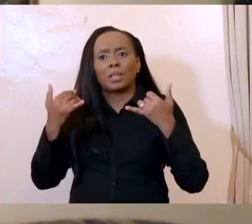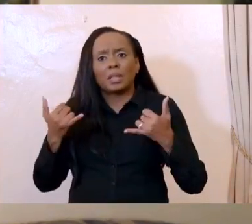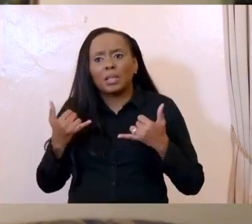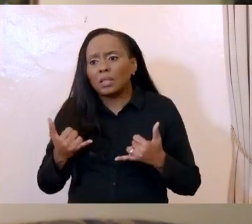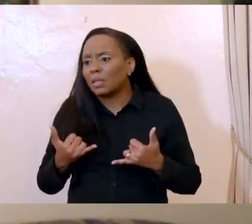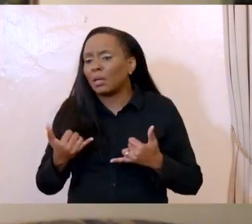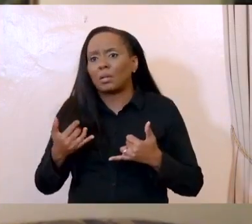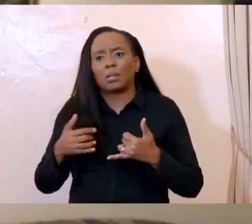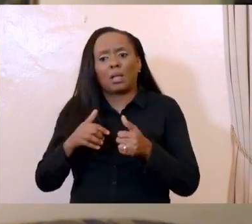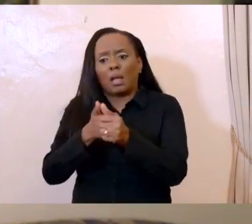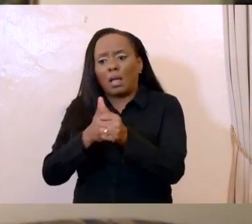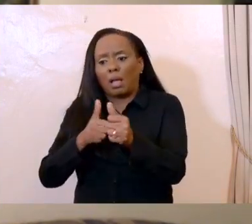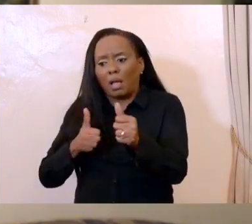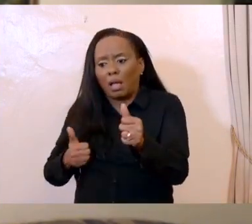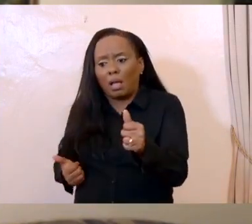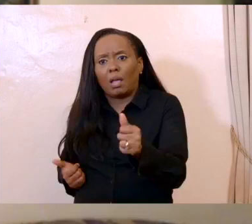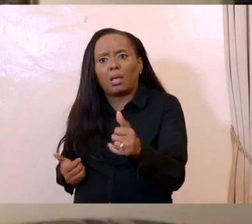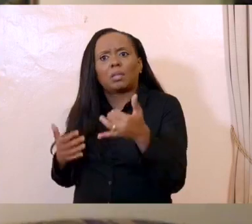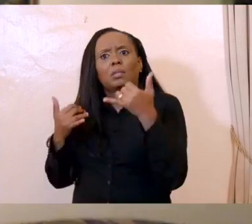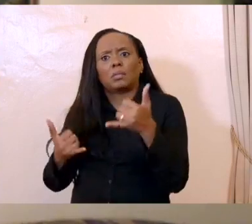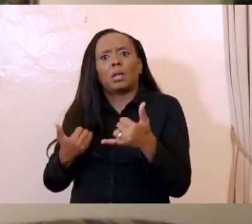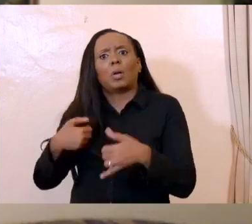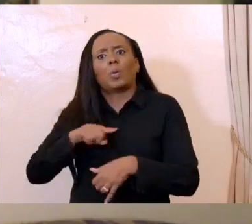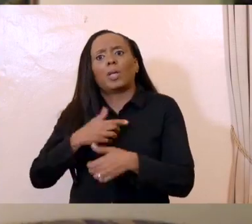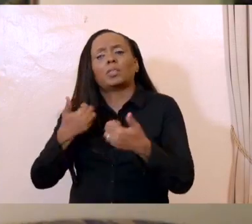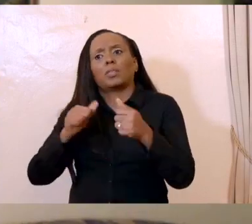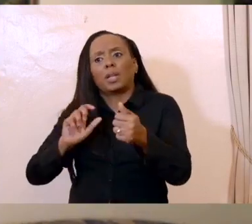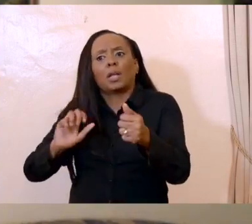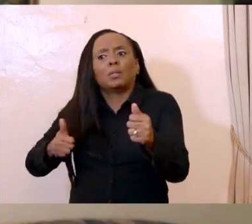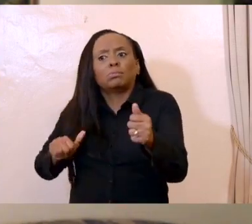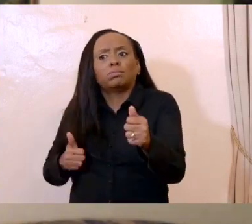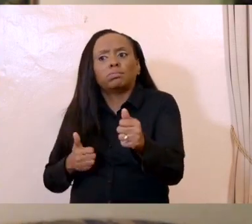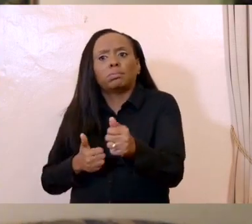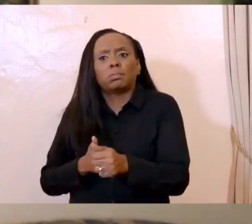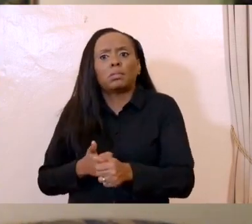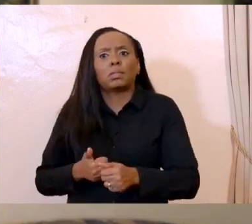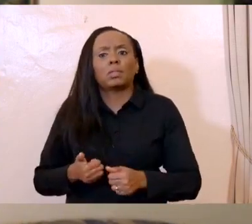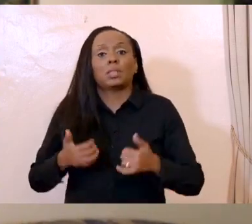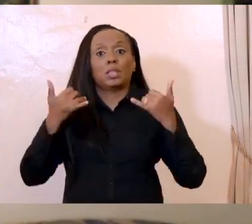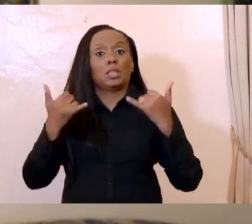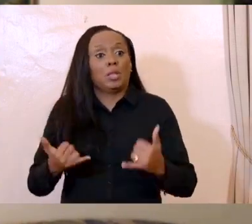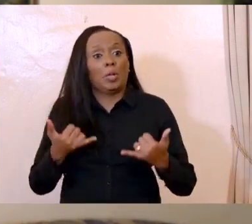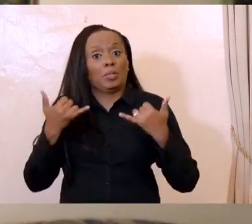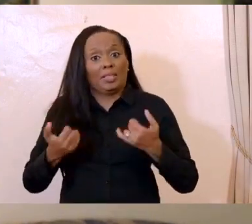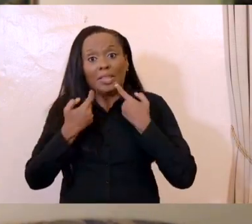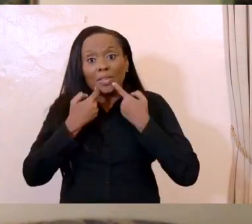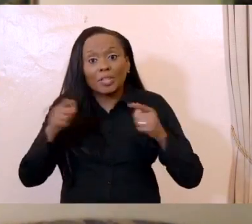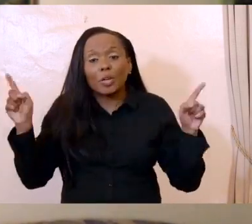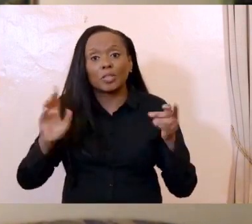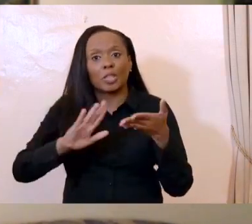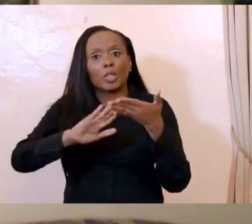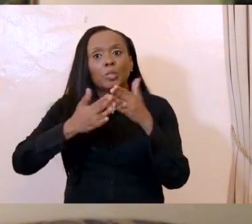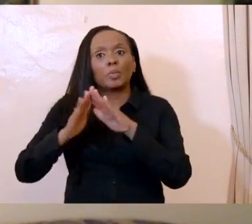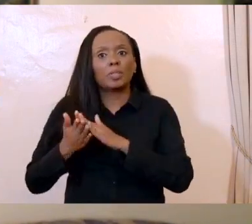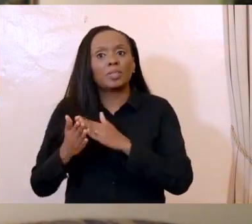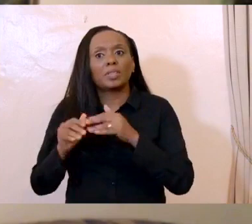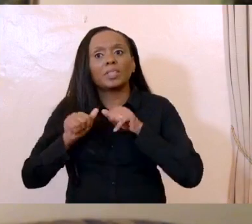starving. Look at what has happened here now. We are talking about community spread and families being